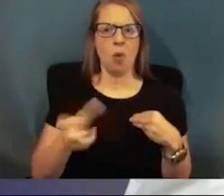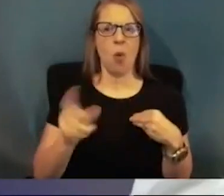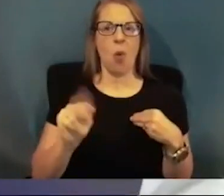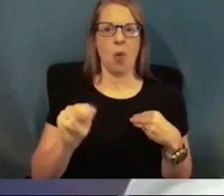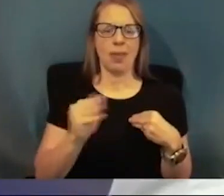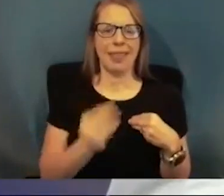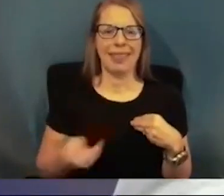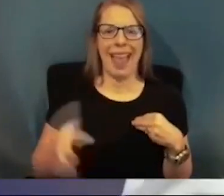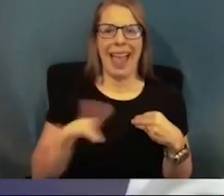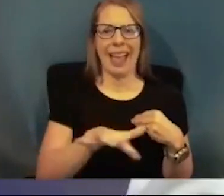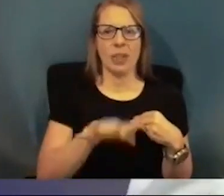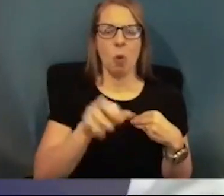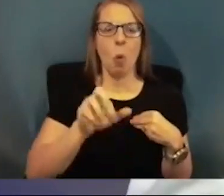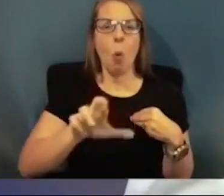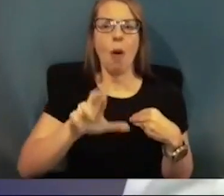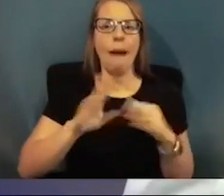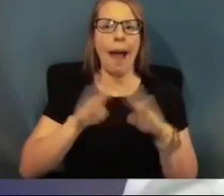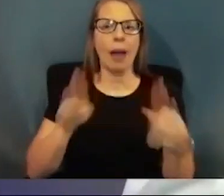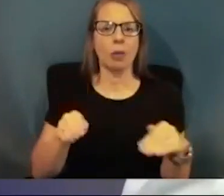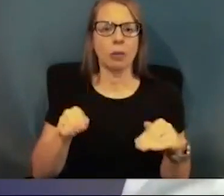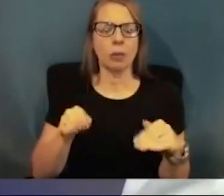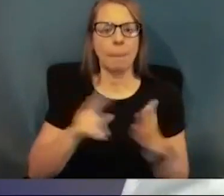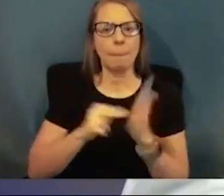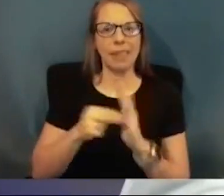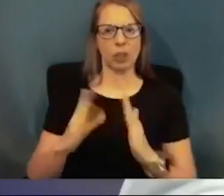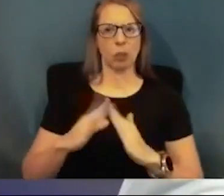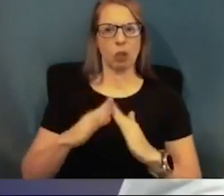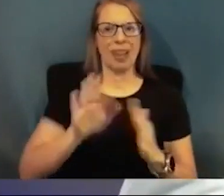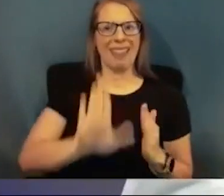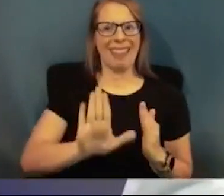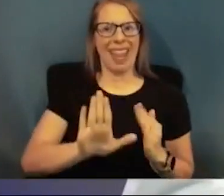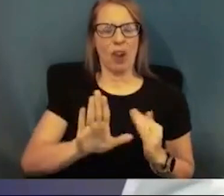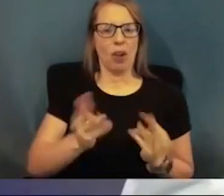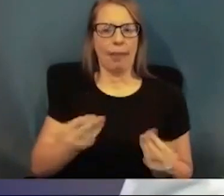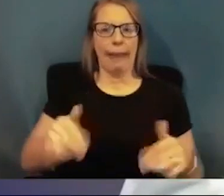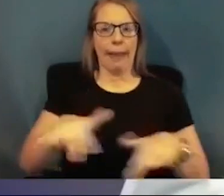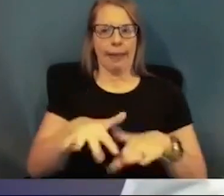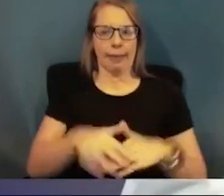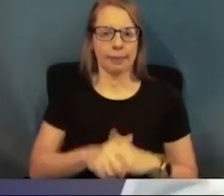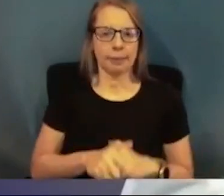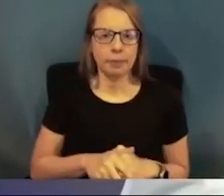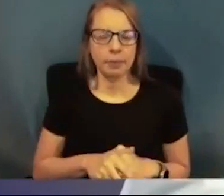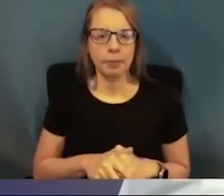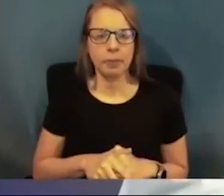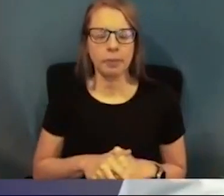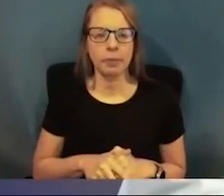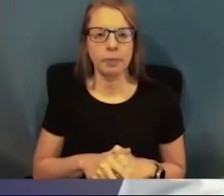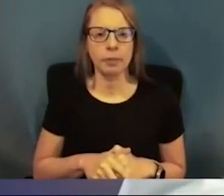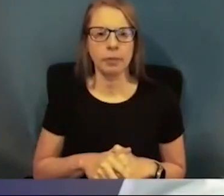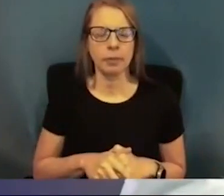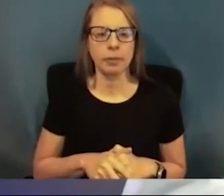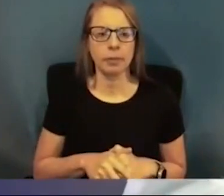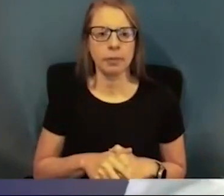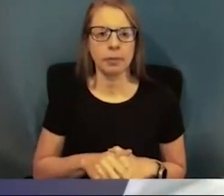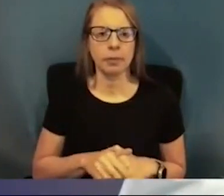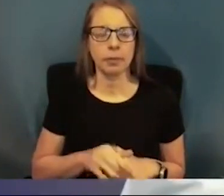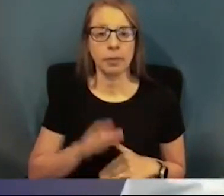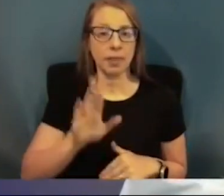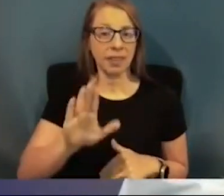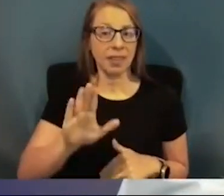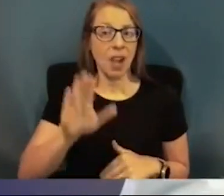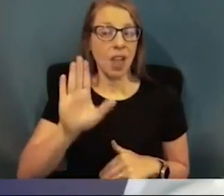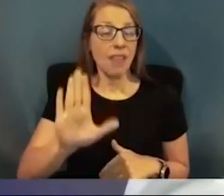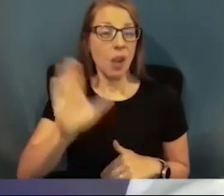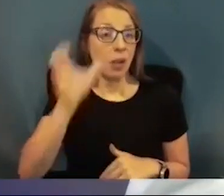it's the tribal land, it's the community. And they have a concept of what the greatest good is, what's good for the whole